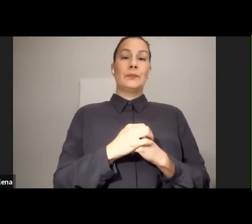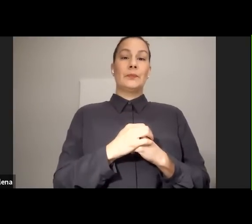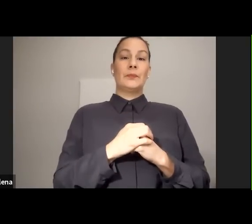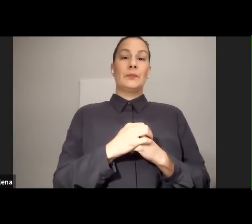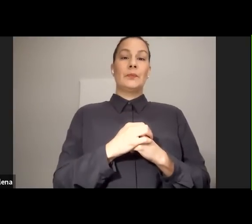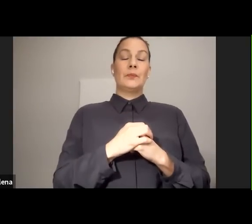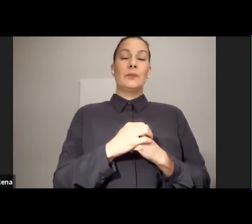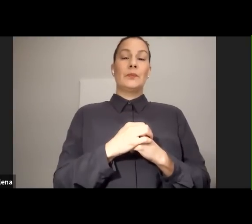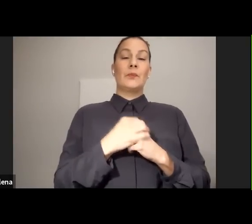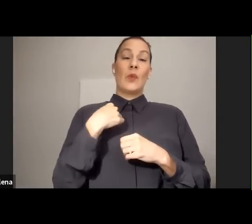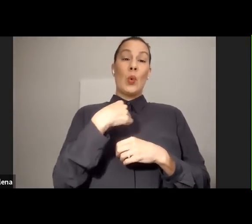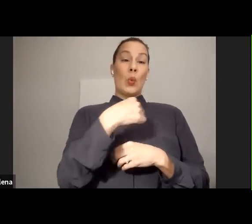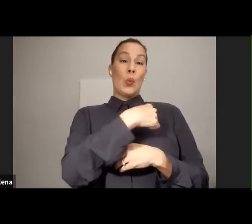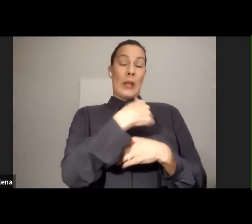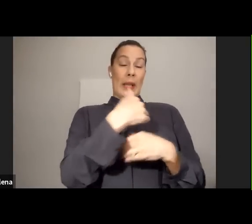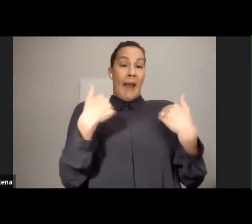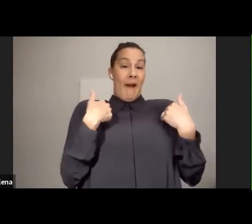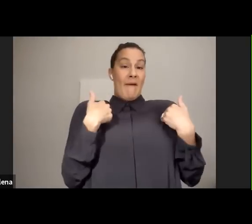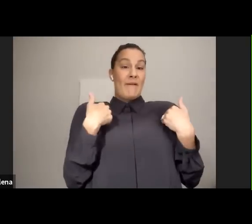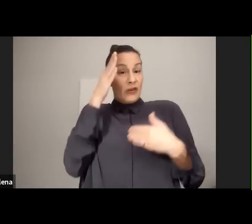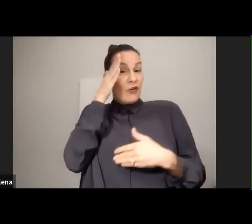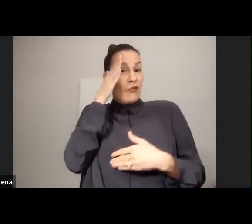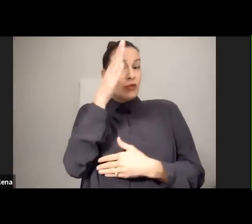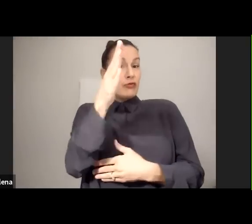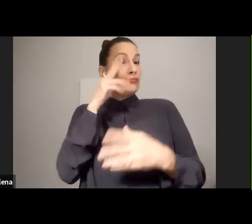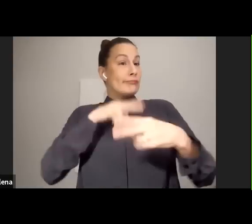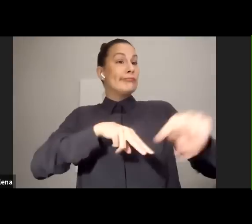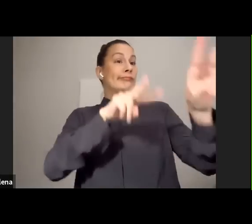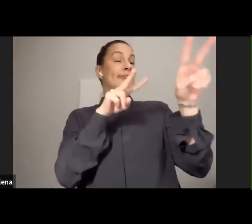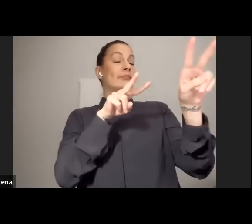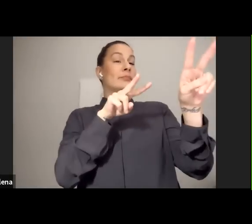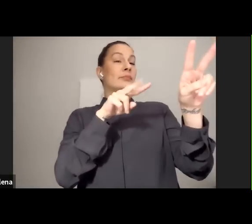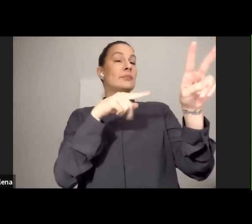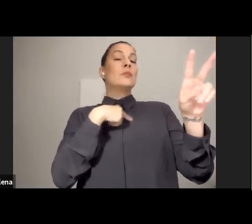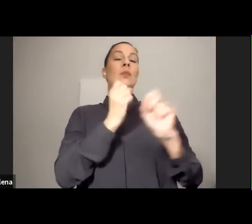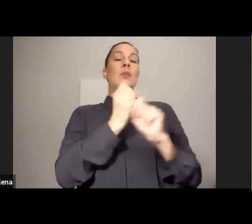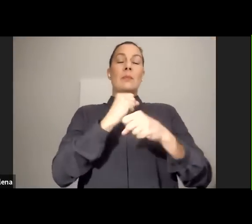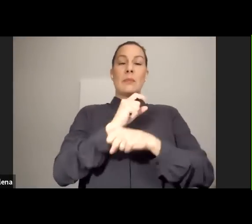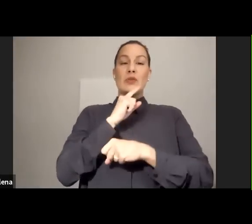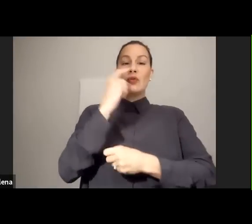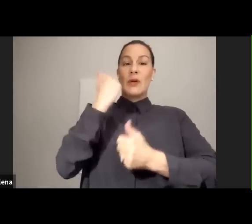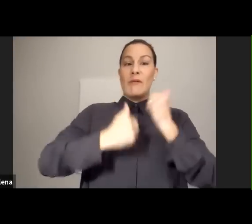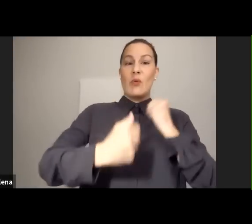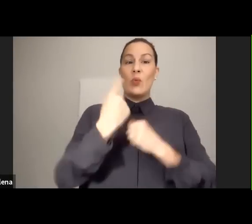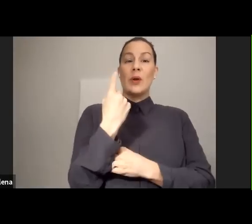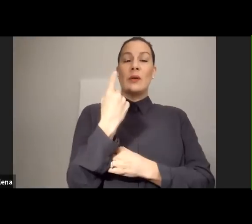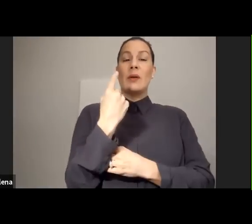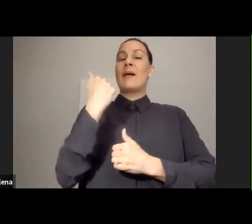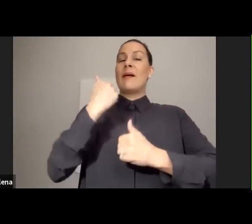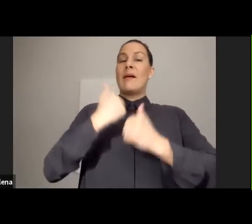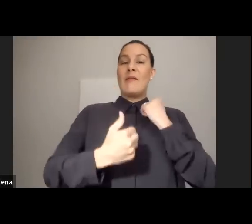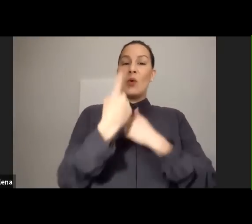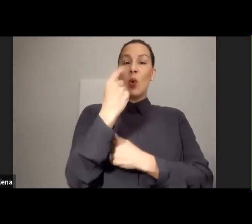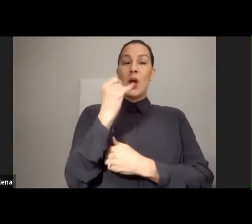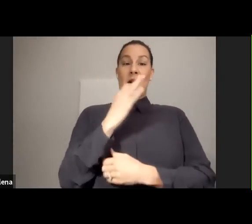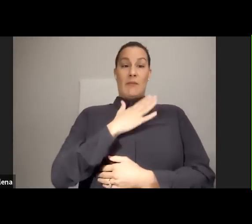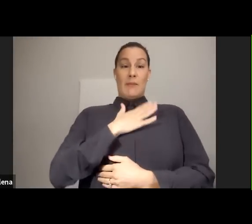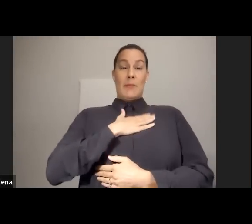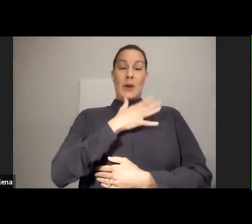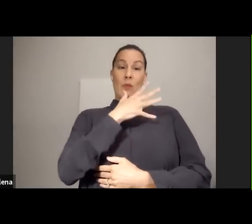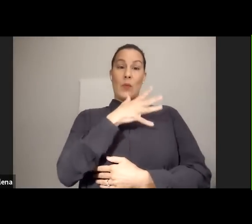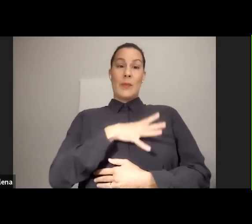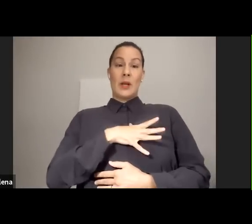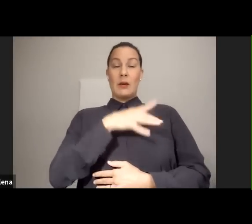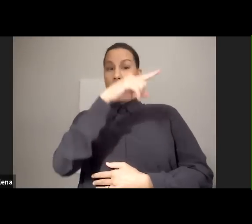we have a future ahead of us, and I'm gonna make sure that every one of my women, my